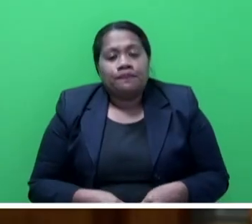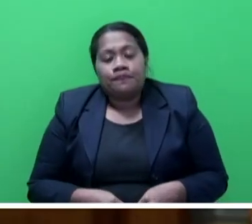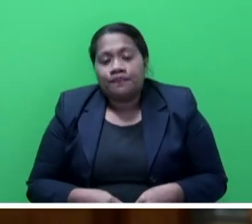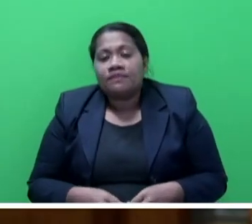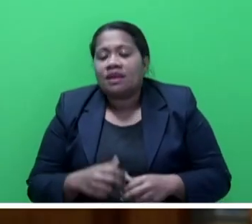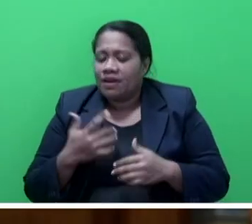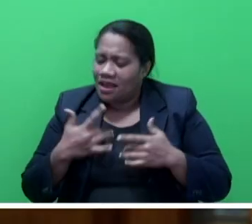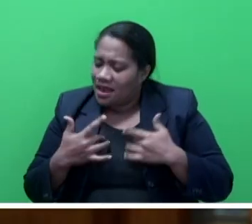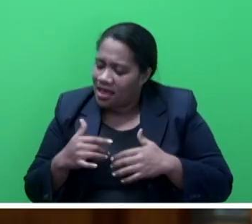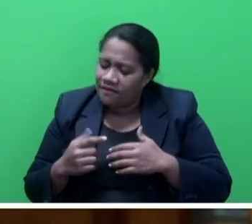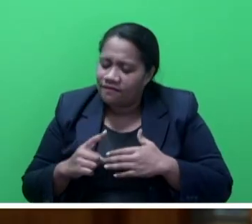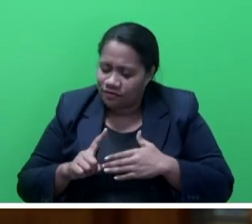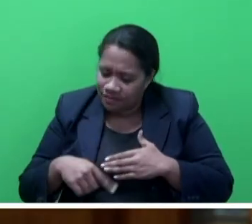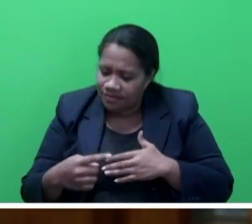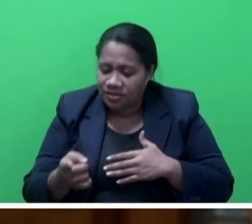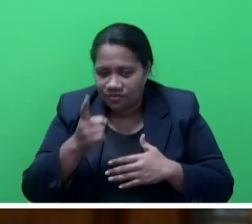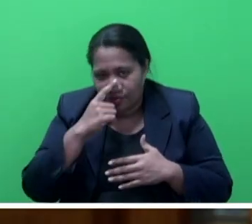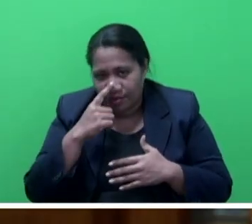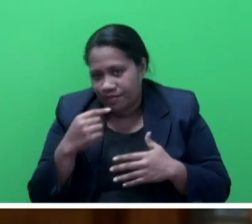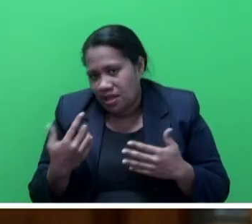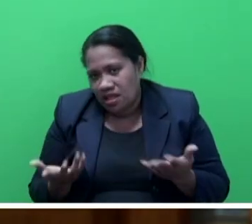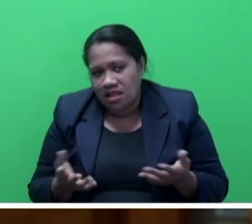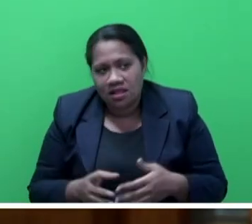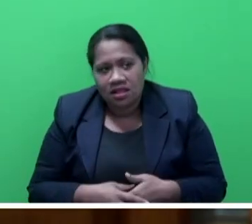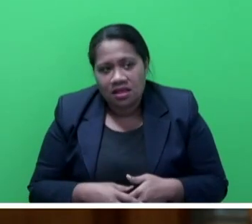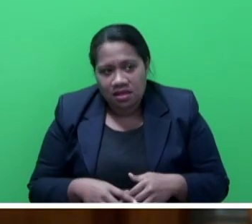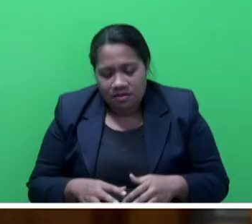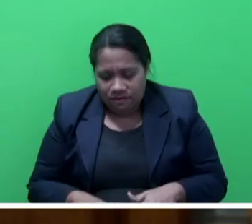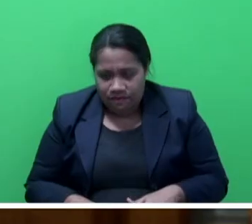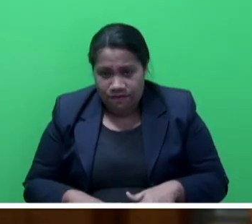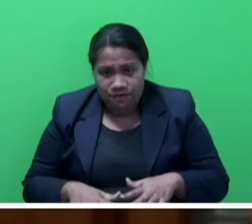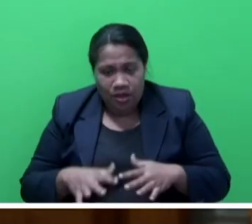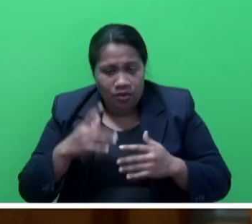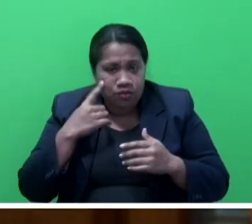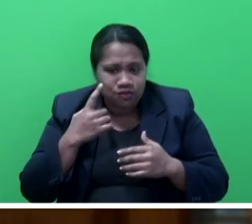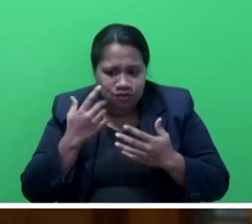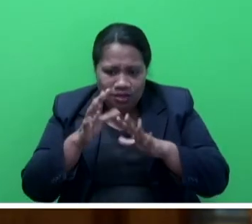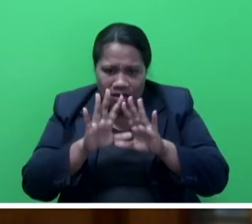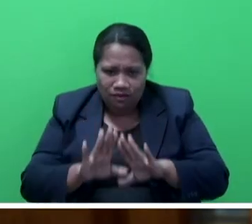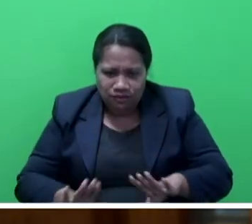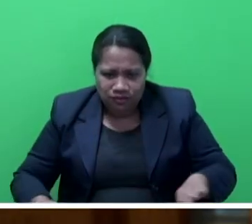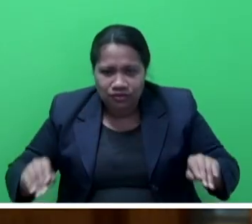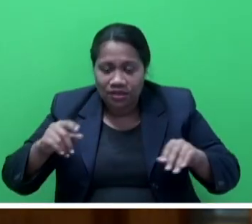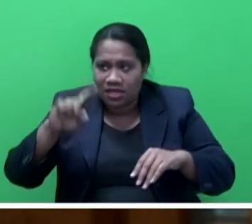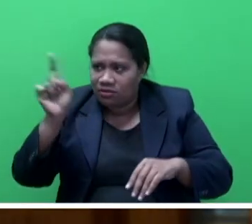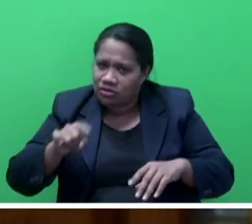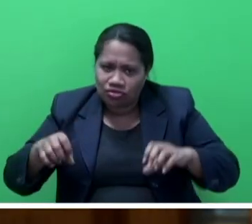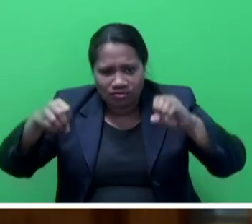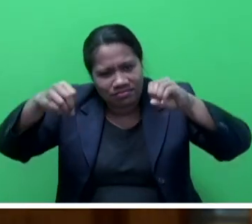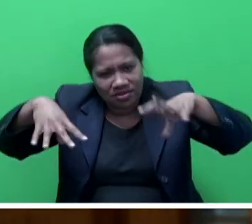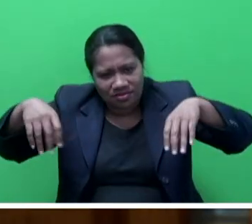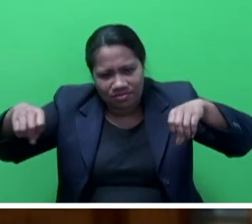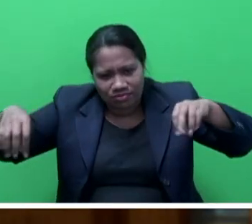on for people. Flood waters recede, the power is restored, water and buildings are repaired. Our normal daily lives